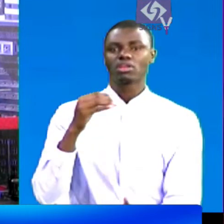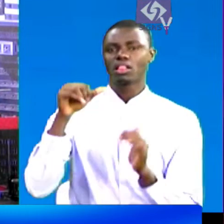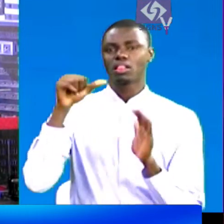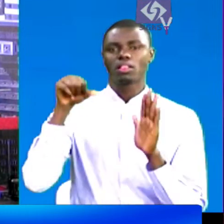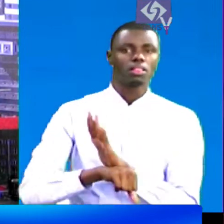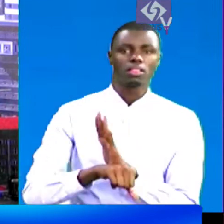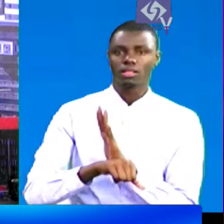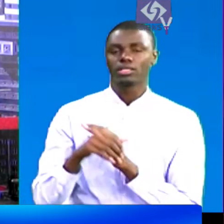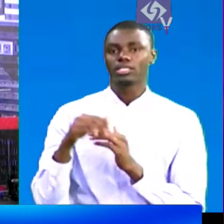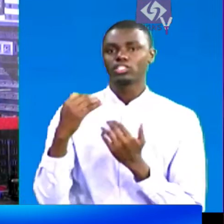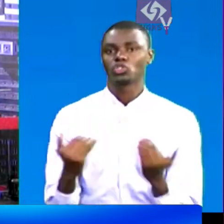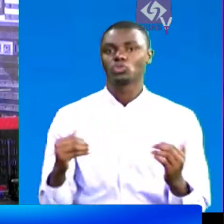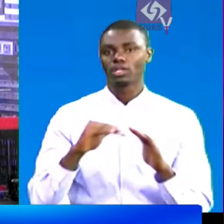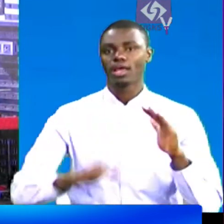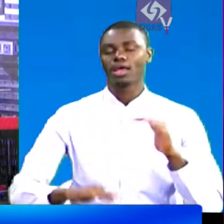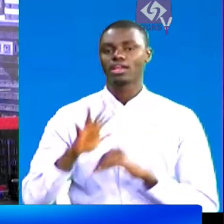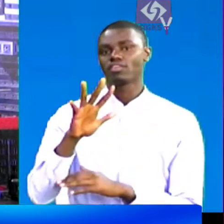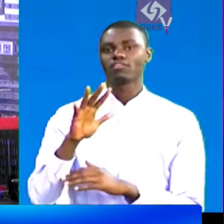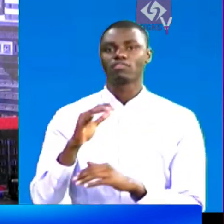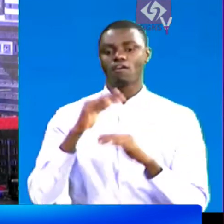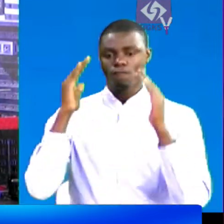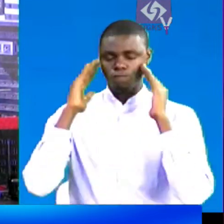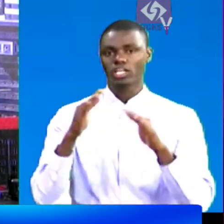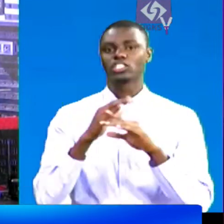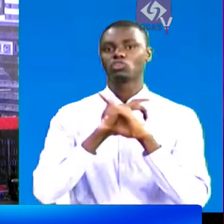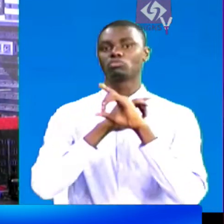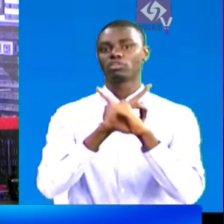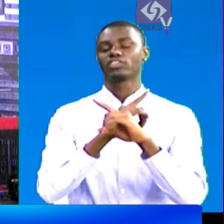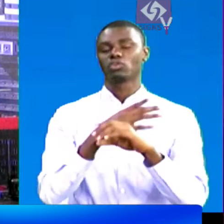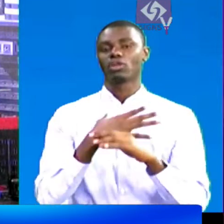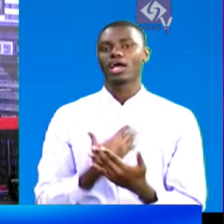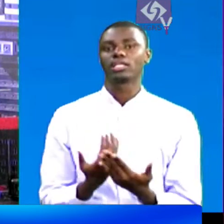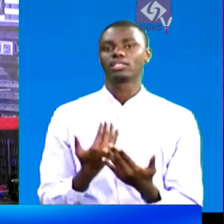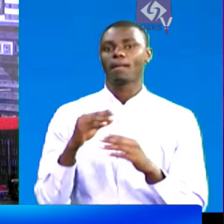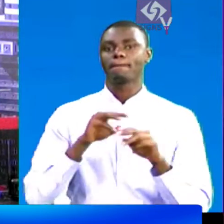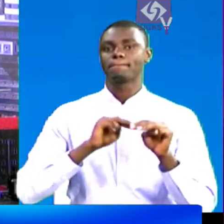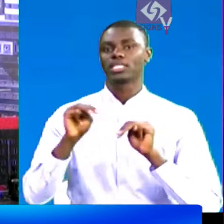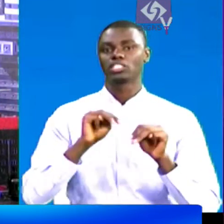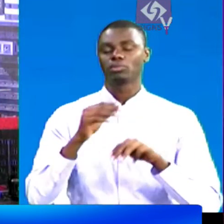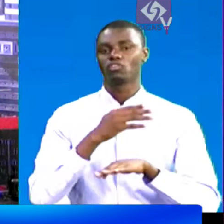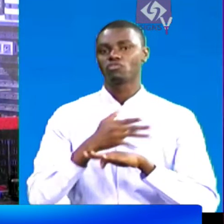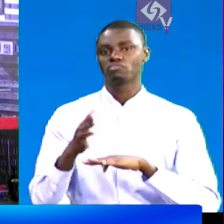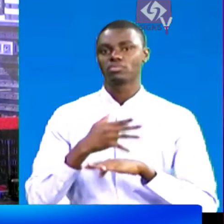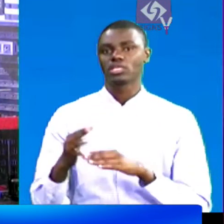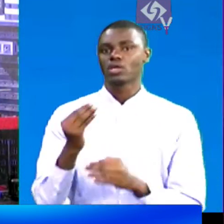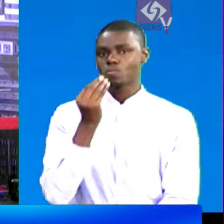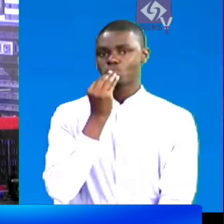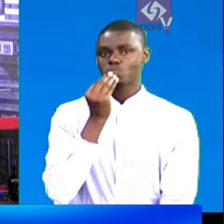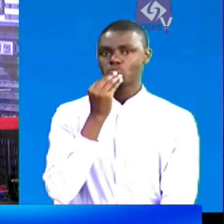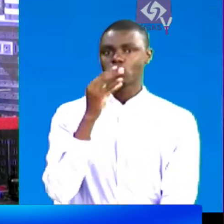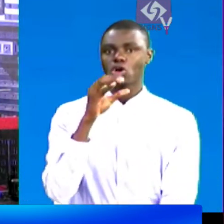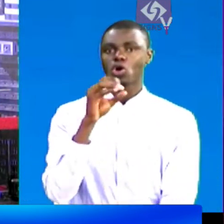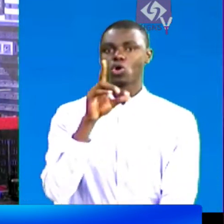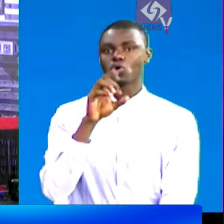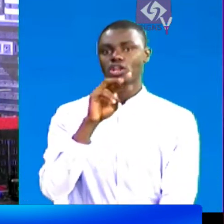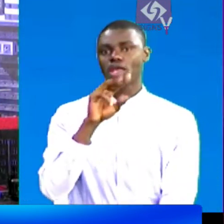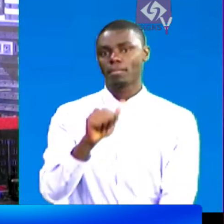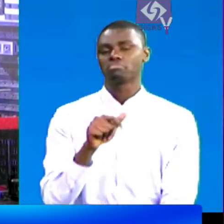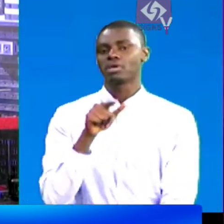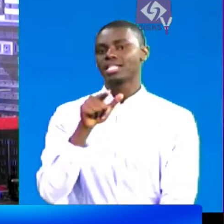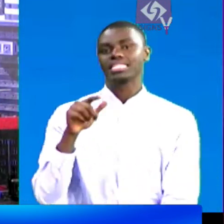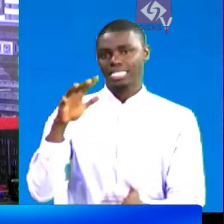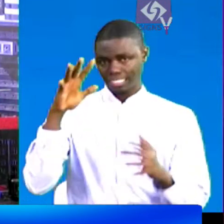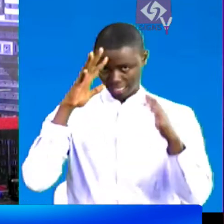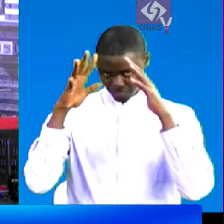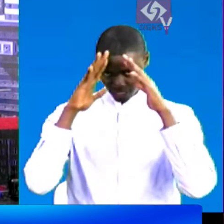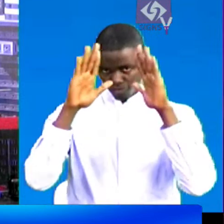5, focusing on the prevention and management of wasting and nutritional edema. This initiative